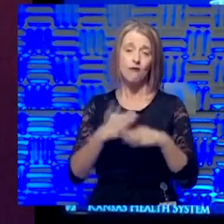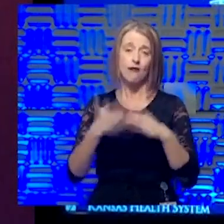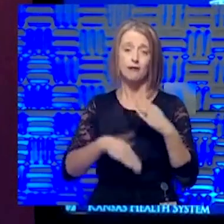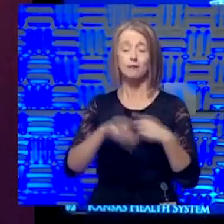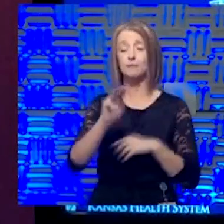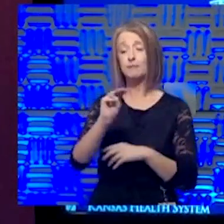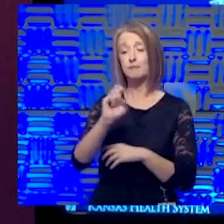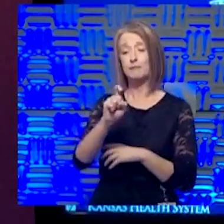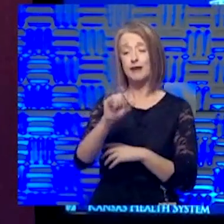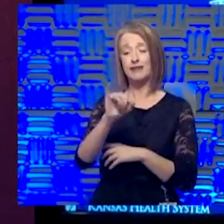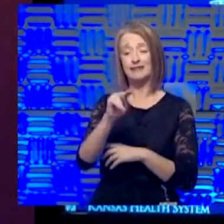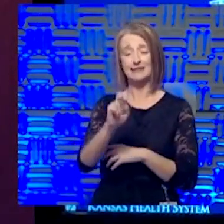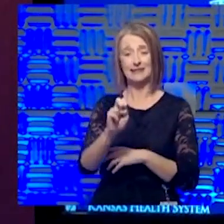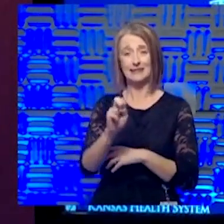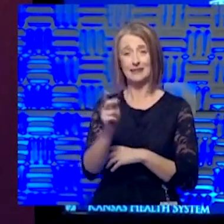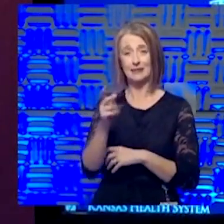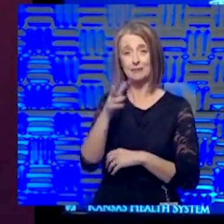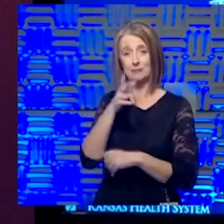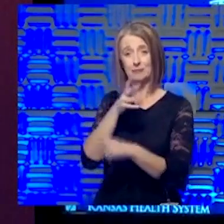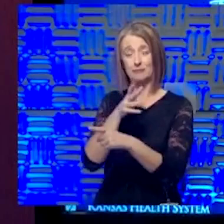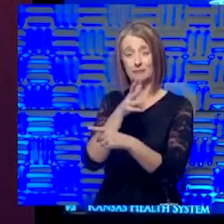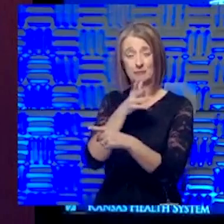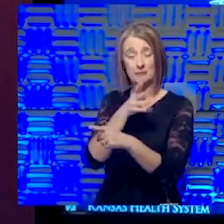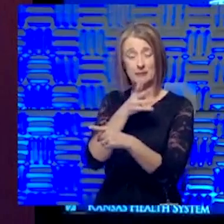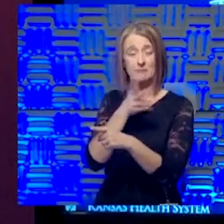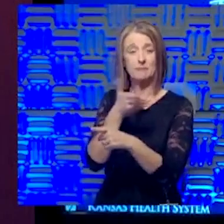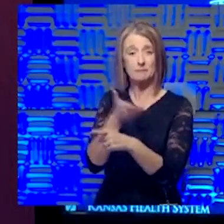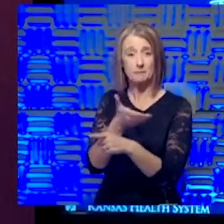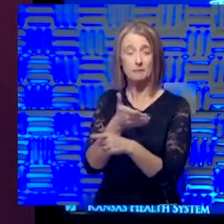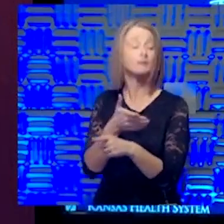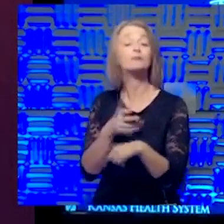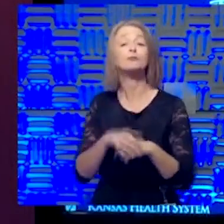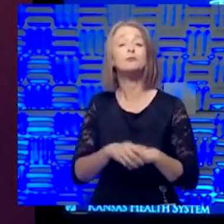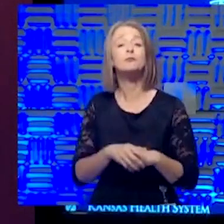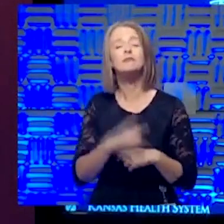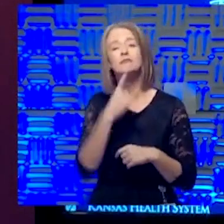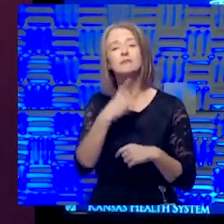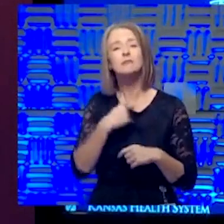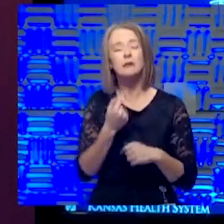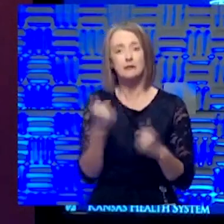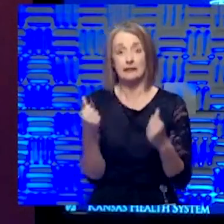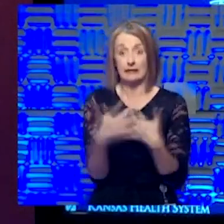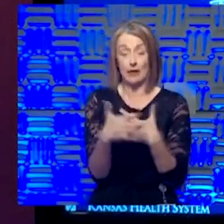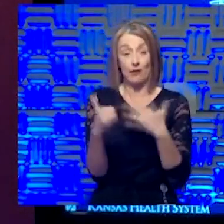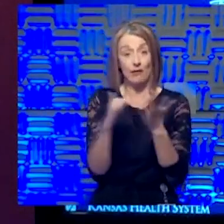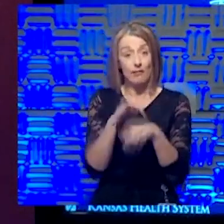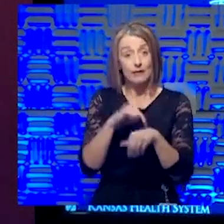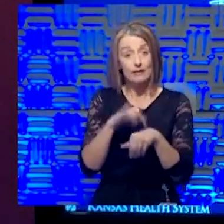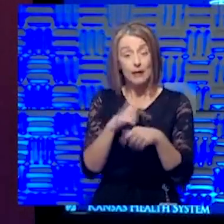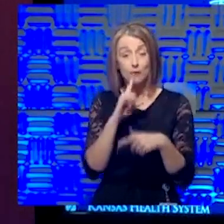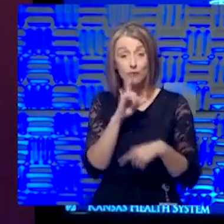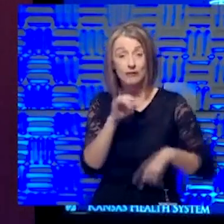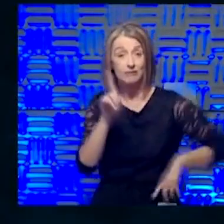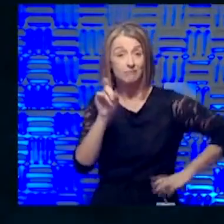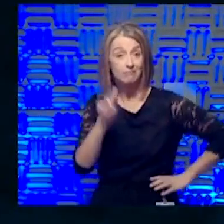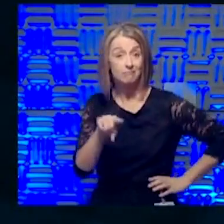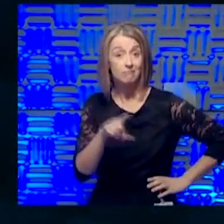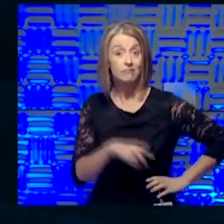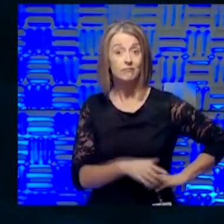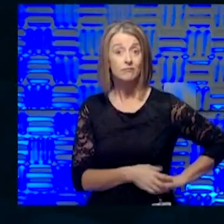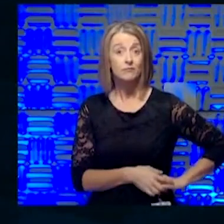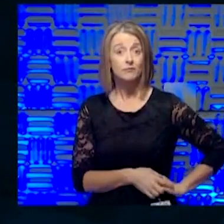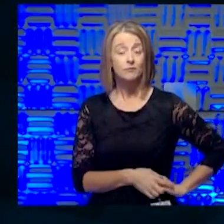Maxine, Anthony, you're here with Anthony, obviously, and his mom. Tell us a little bit, how scary was this for you and for your family?